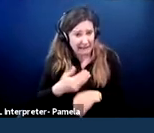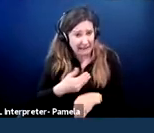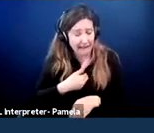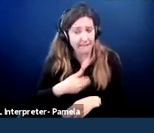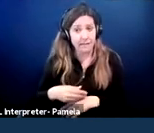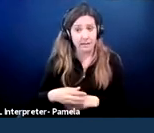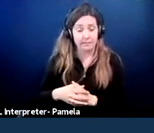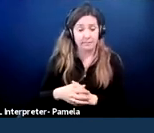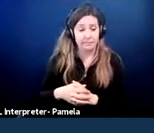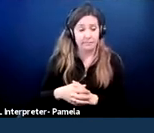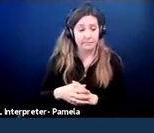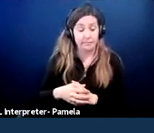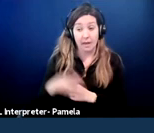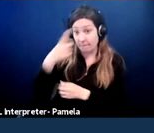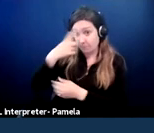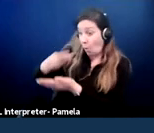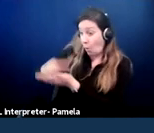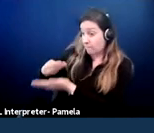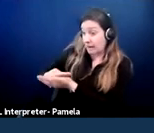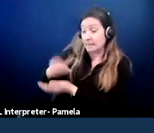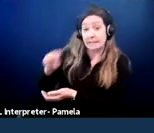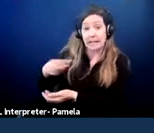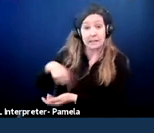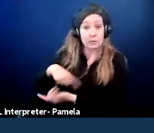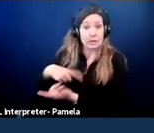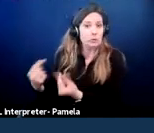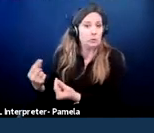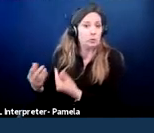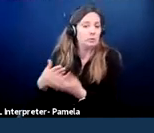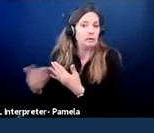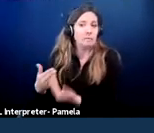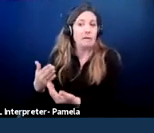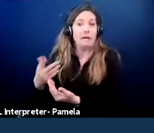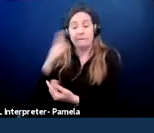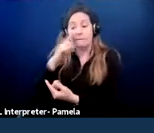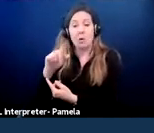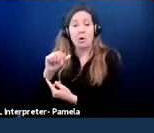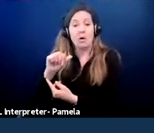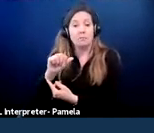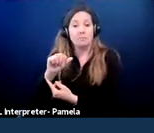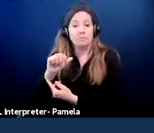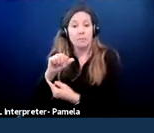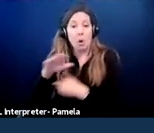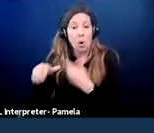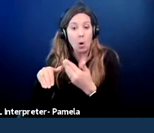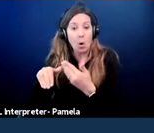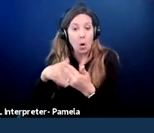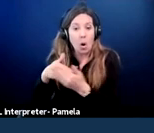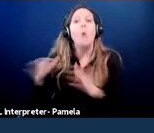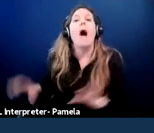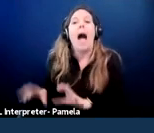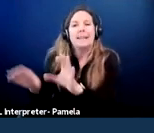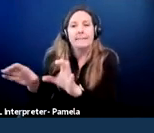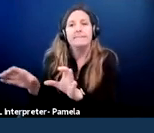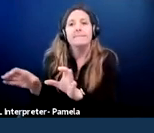financing, yeah, that we do that. Doesn't matter. We'll do that. There's not particularly for ag tech. It's all industries. But if you're looking for someone for